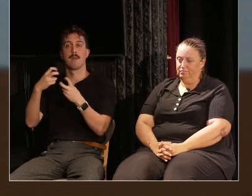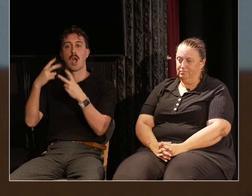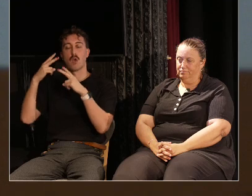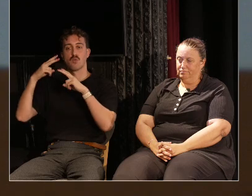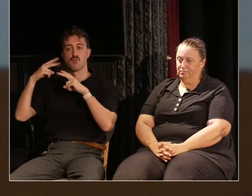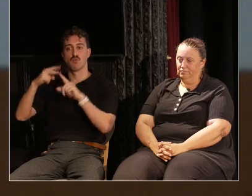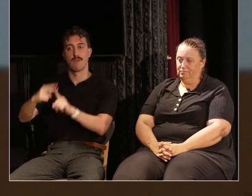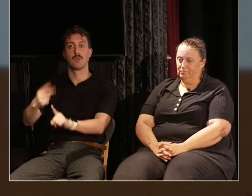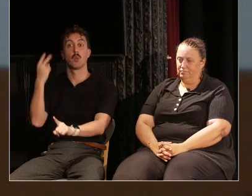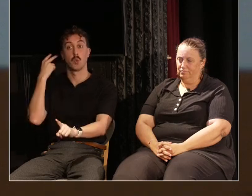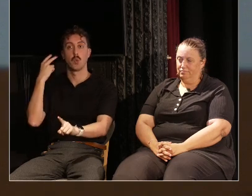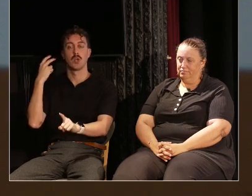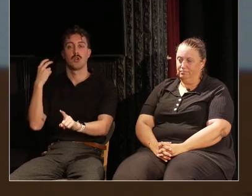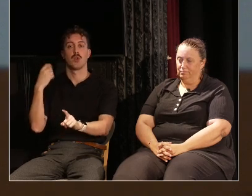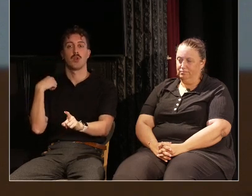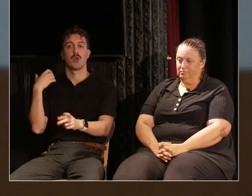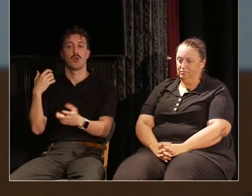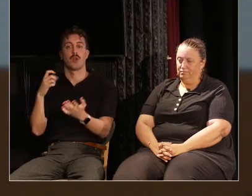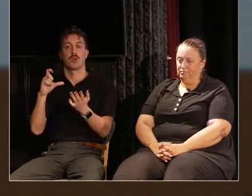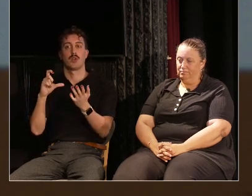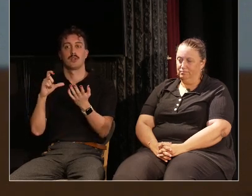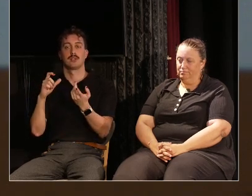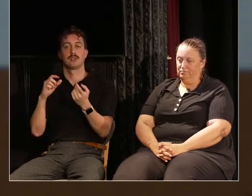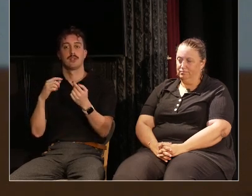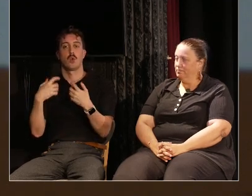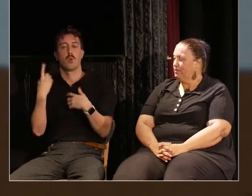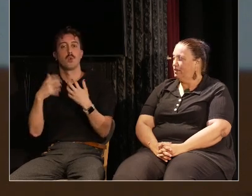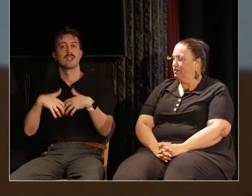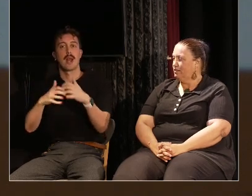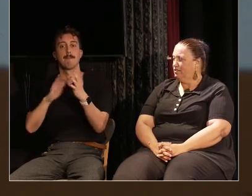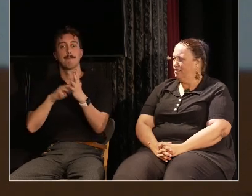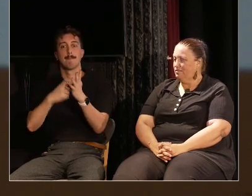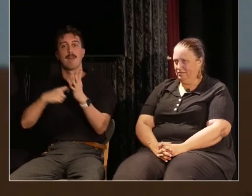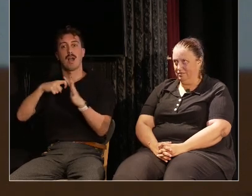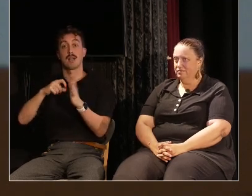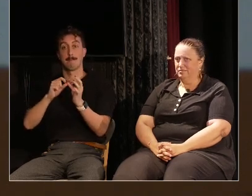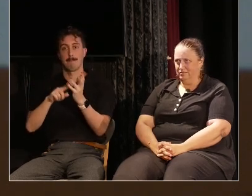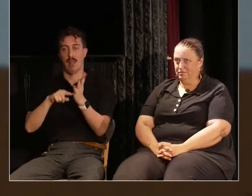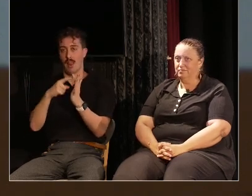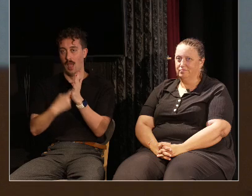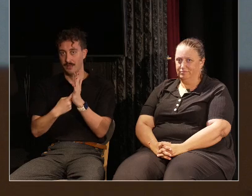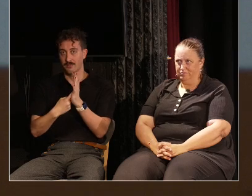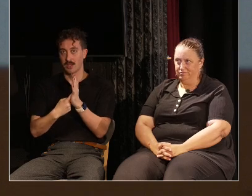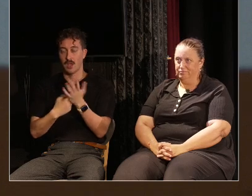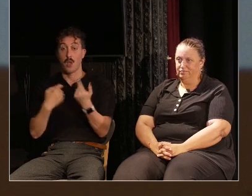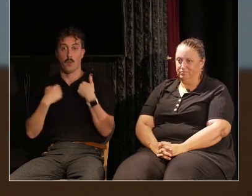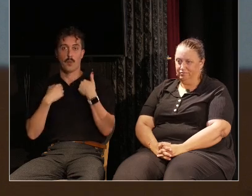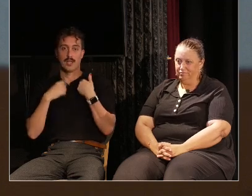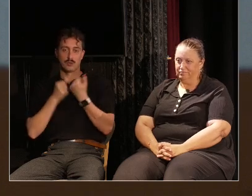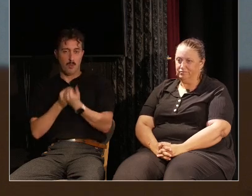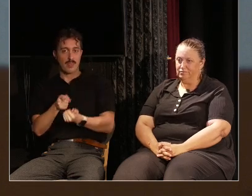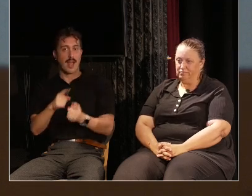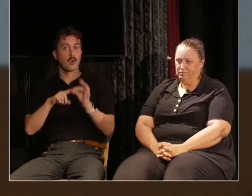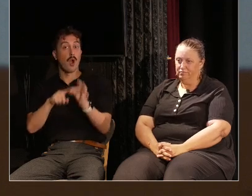Butler, and we are supporting that inquiry, and we'll see what comes from that. But I think